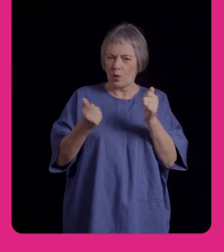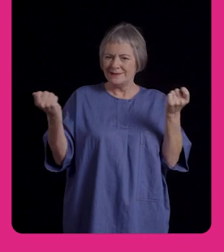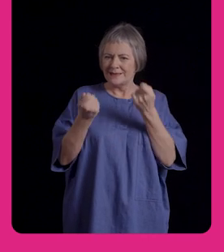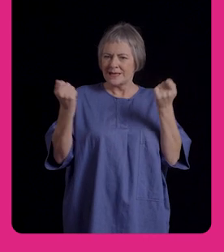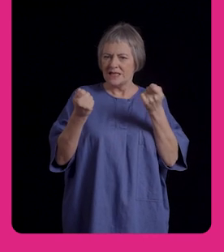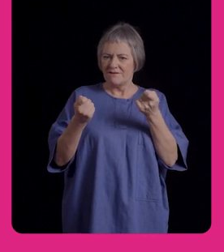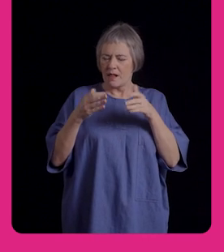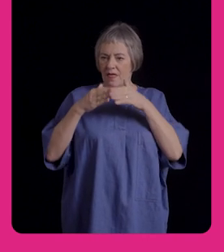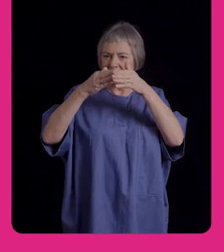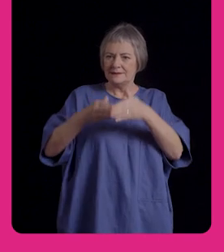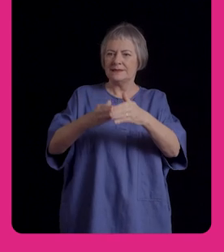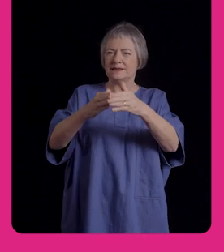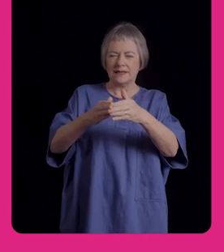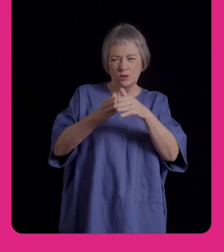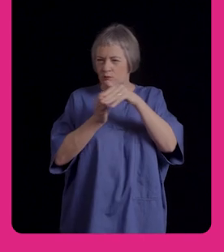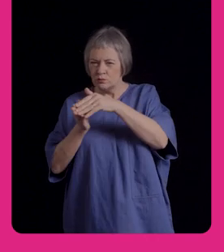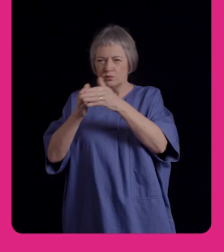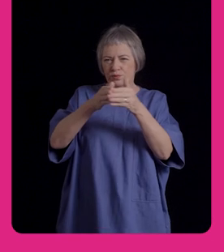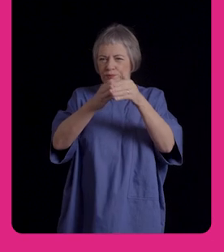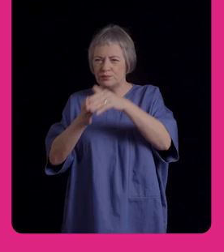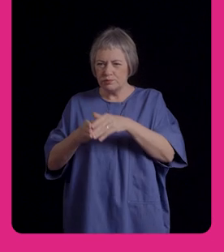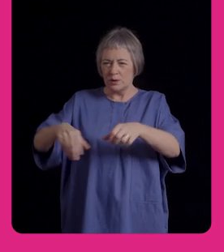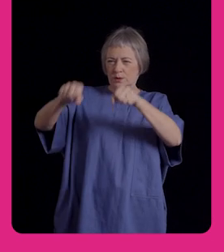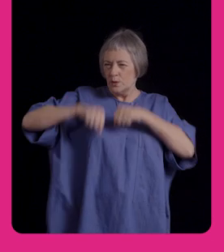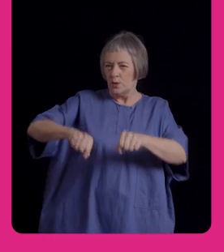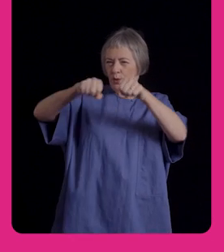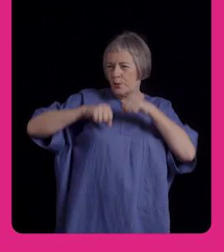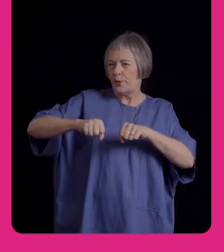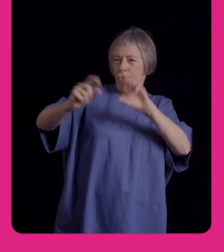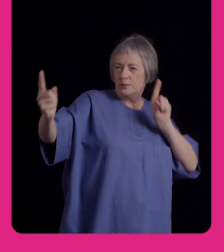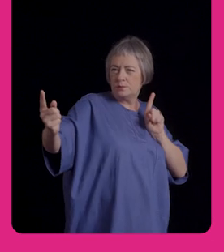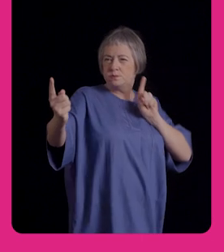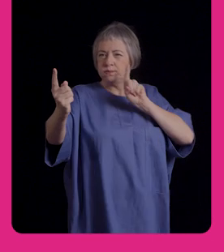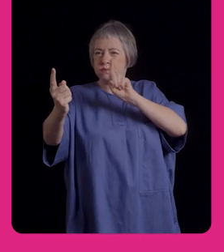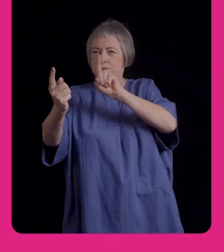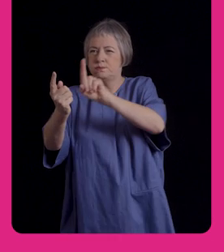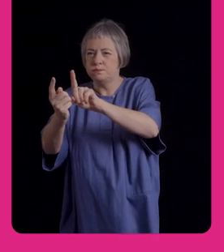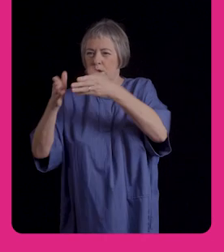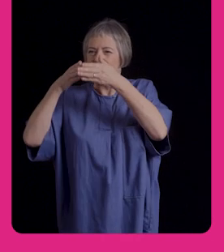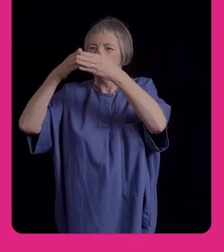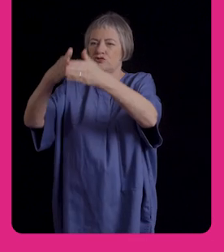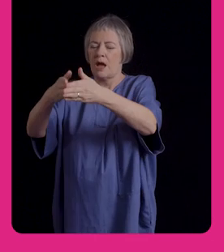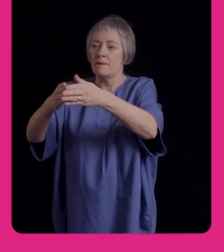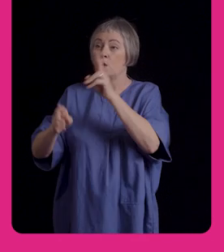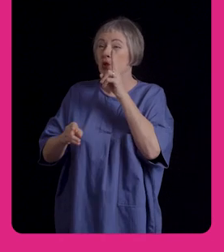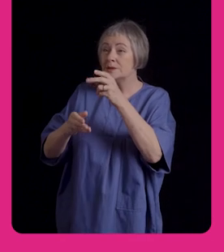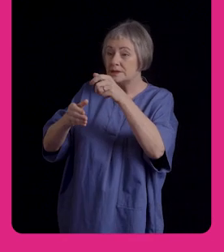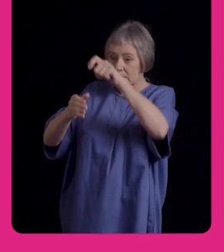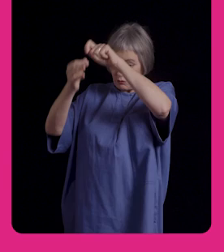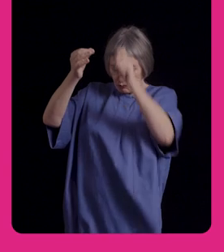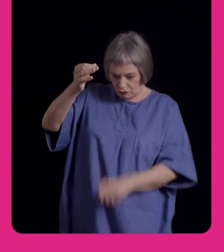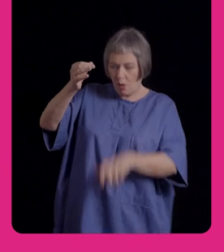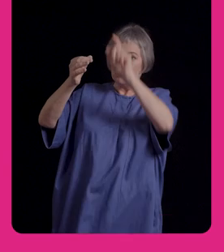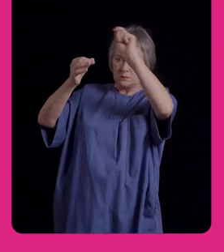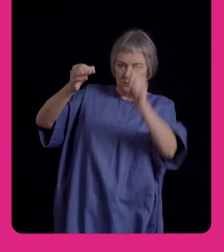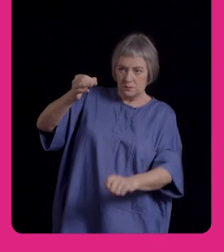navigate the boat, sort of like zigzagging through the waves to get closer to the larger ship. And yeah, I think you do see like ropes hanging